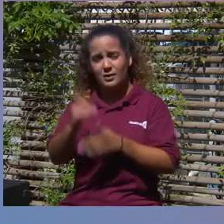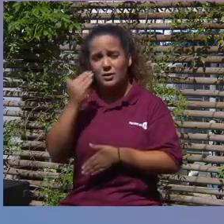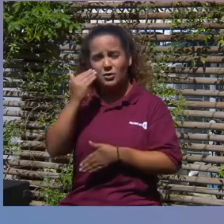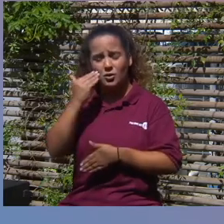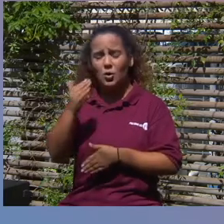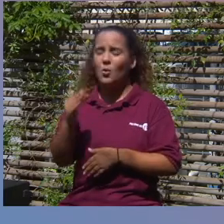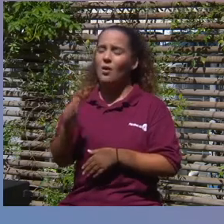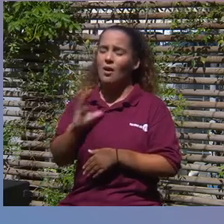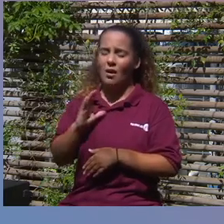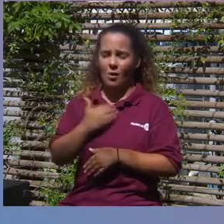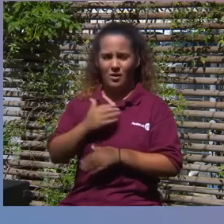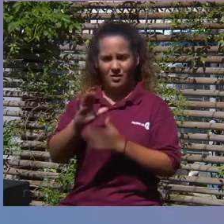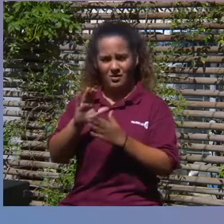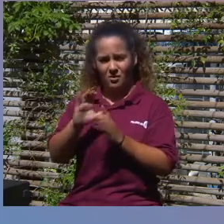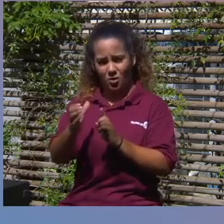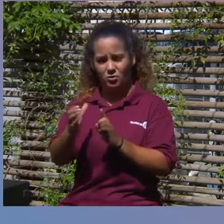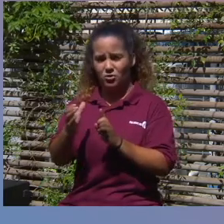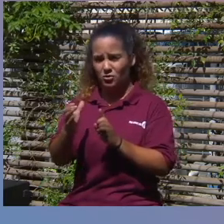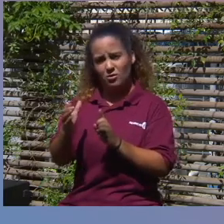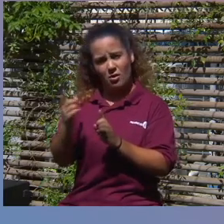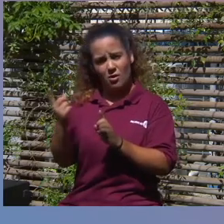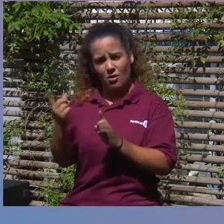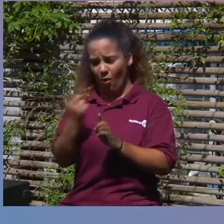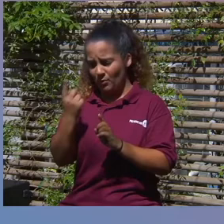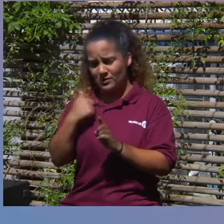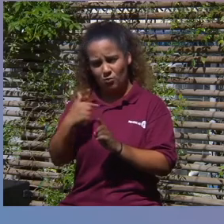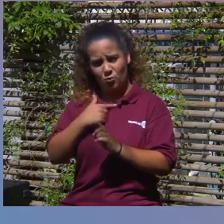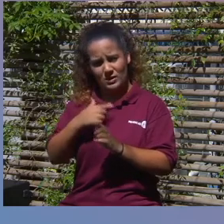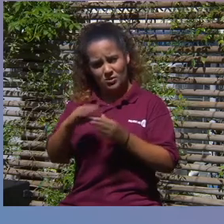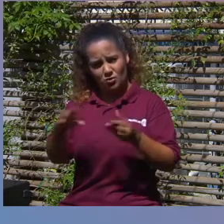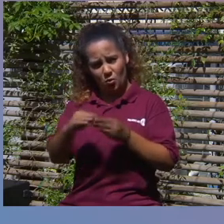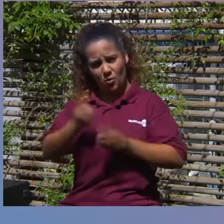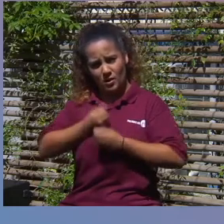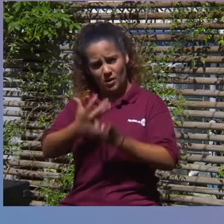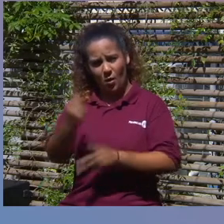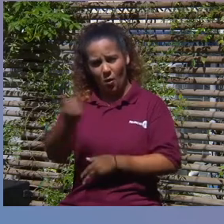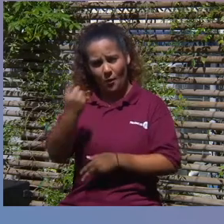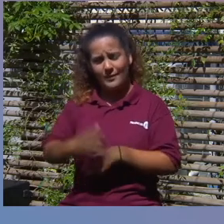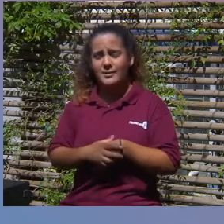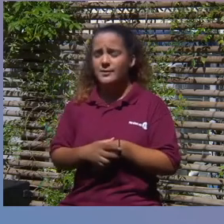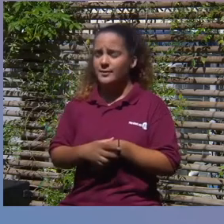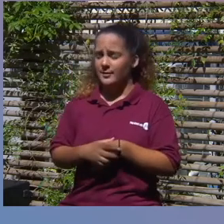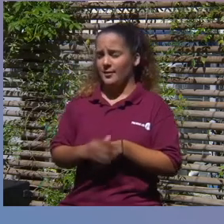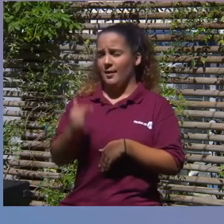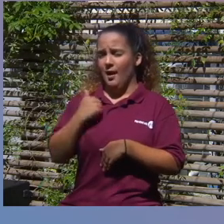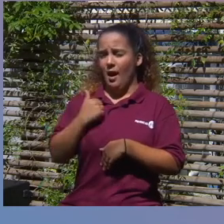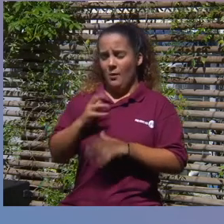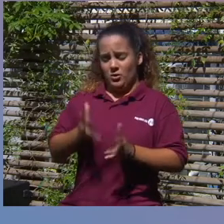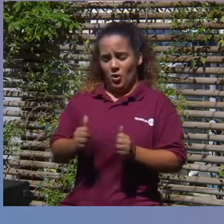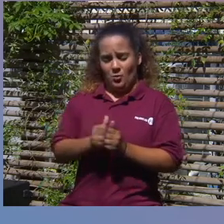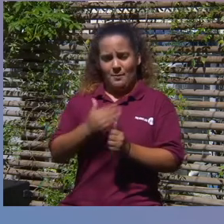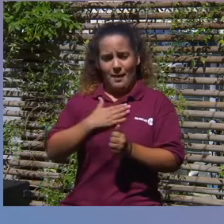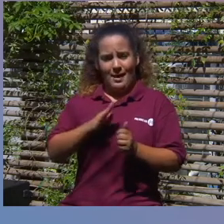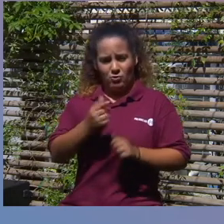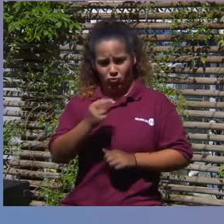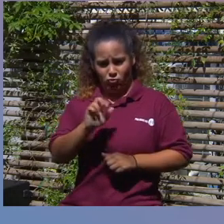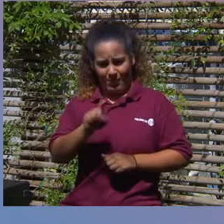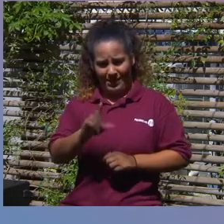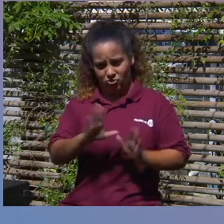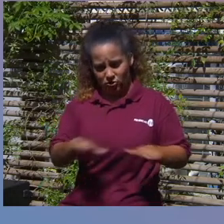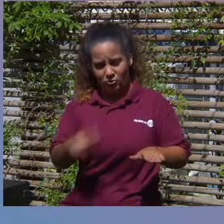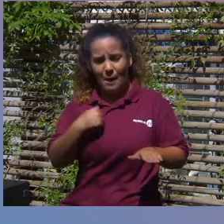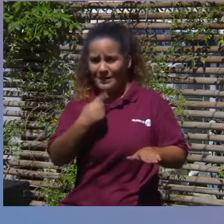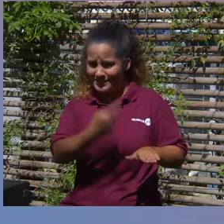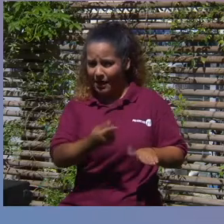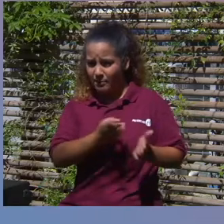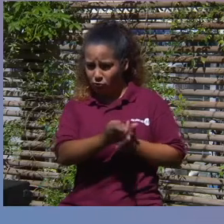African griot, there was always storytelling. Yeah. Mm-hmm. You made sure you told the story. You know, I'm gonna talk to my grandchildren. I'm gonna tell them